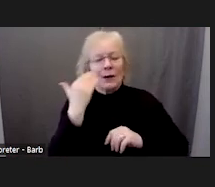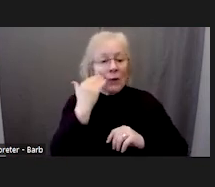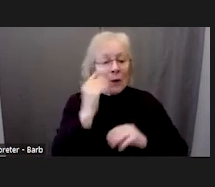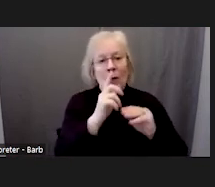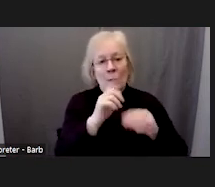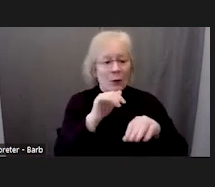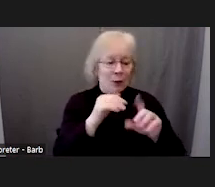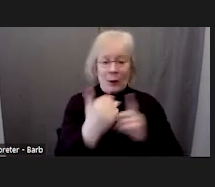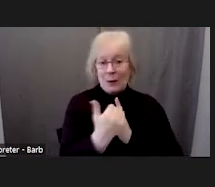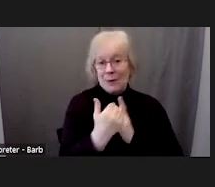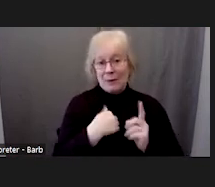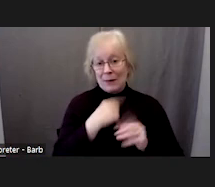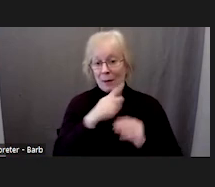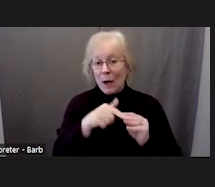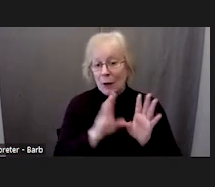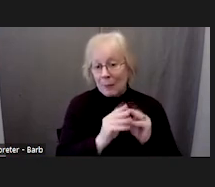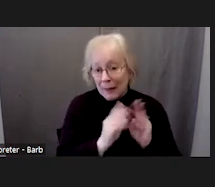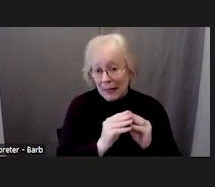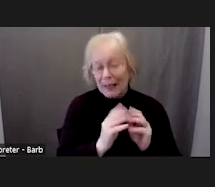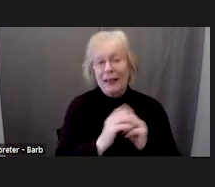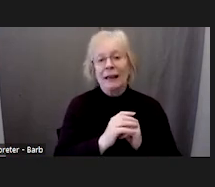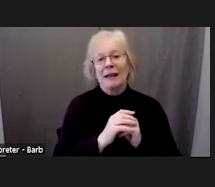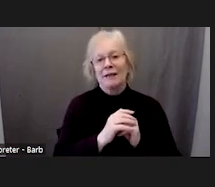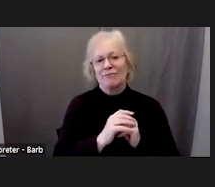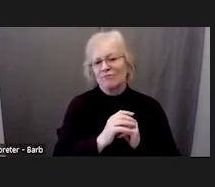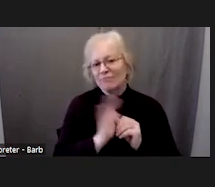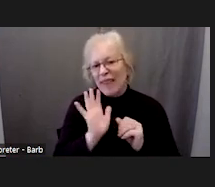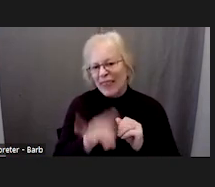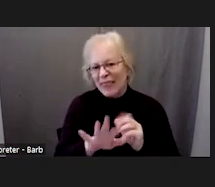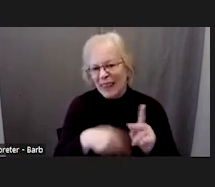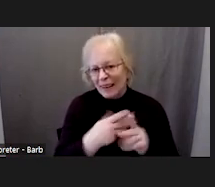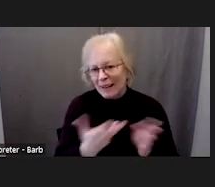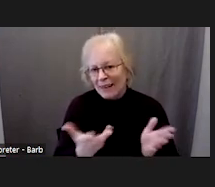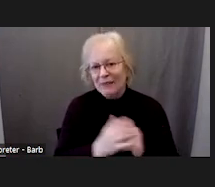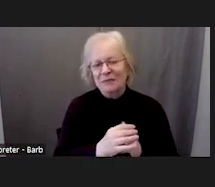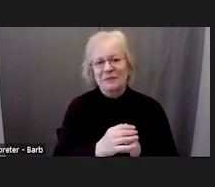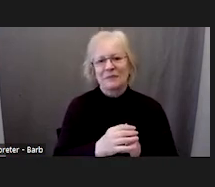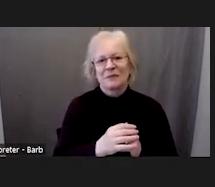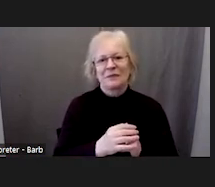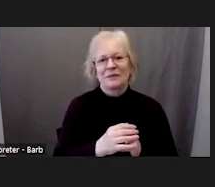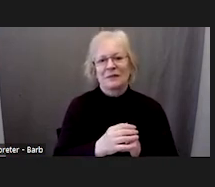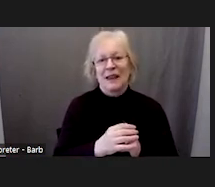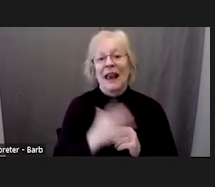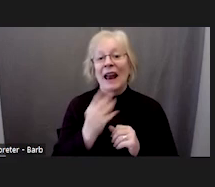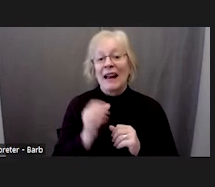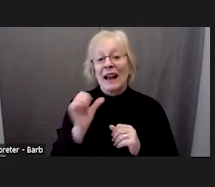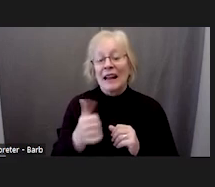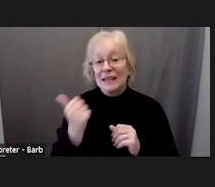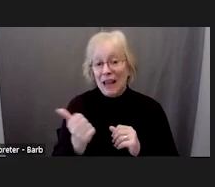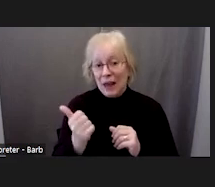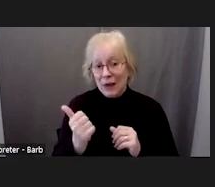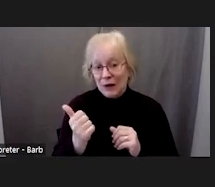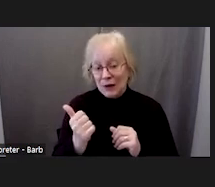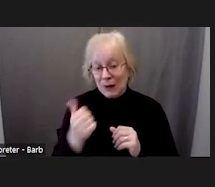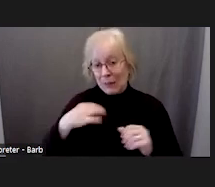an hour, you should get ready, or like stuff like that. But the better benefit is this app called Google